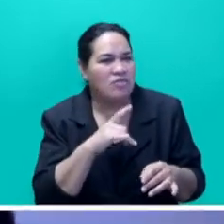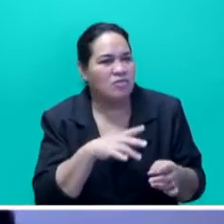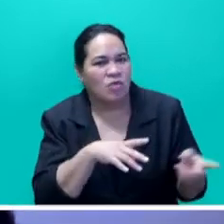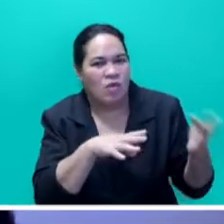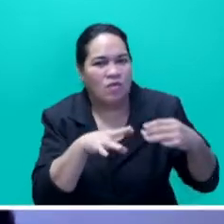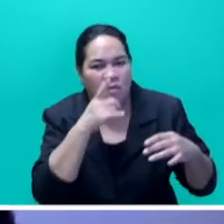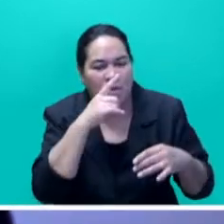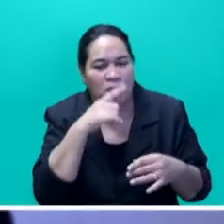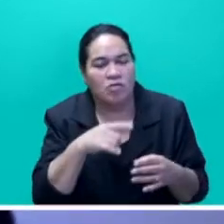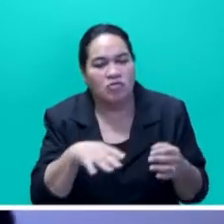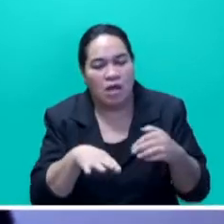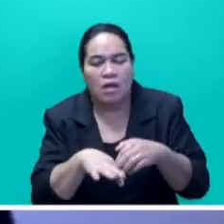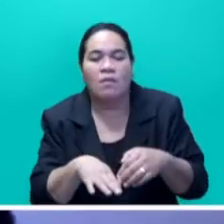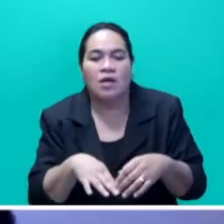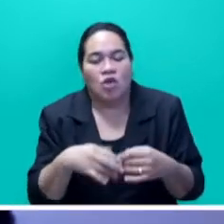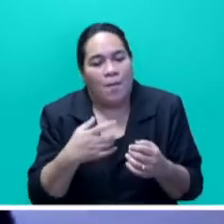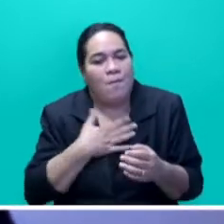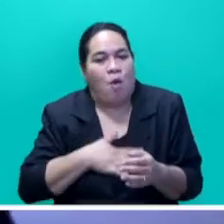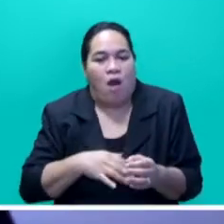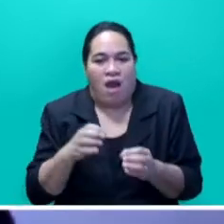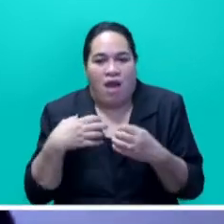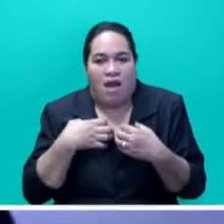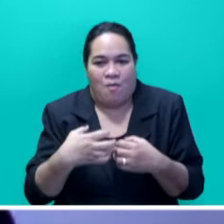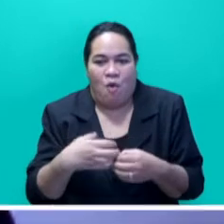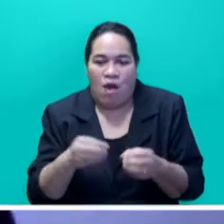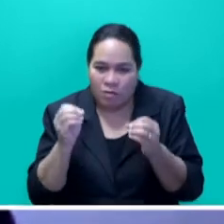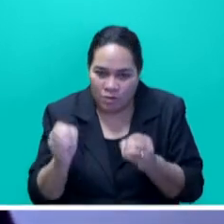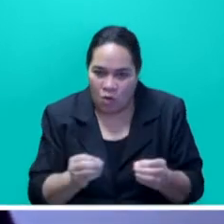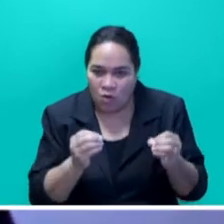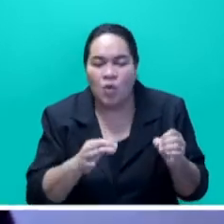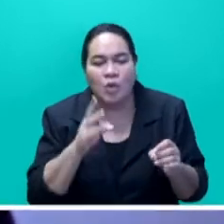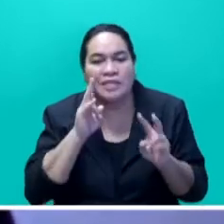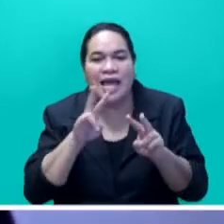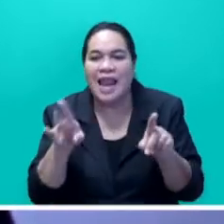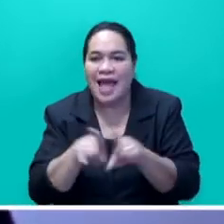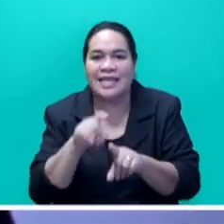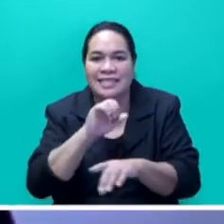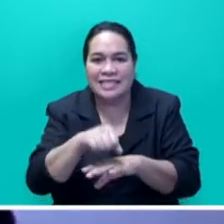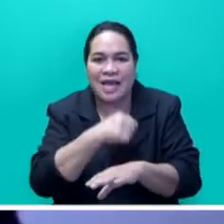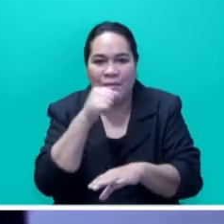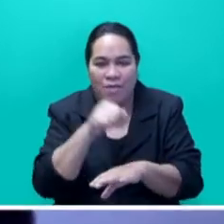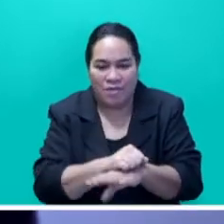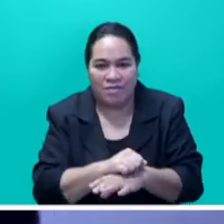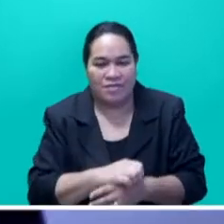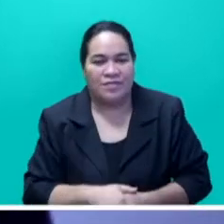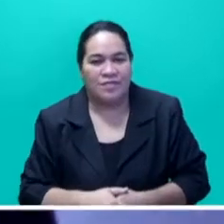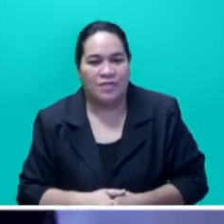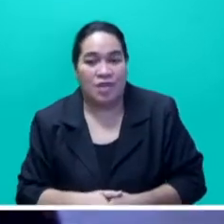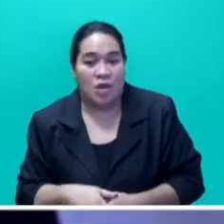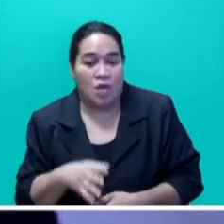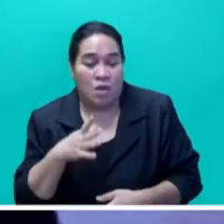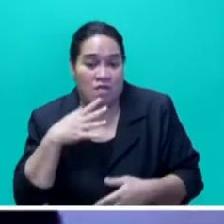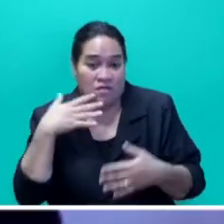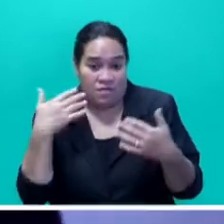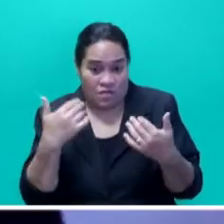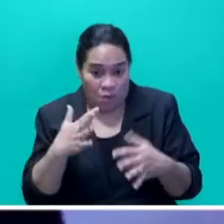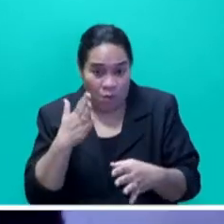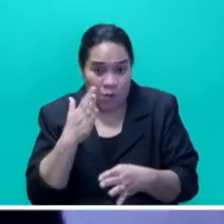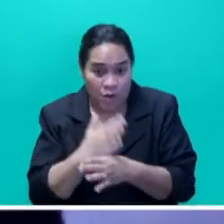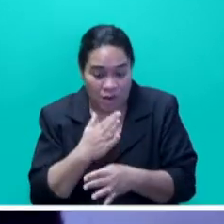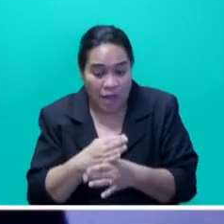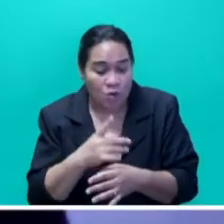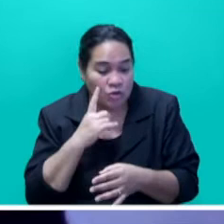more and more orderly, sir, as we see in countries like Singapore. Honourable Speaker, sir, upon completion of the work relating to